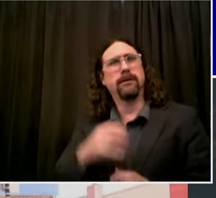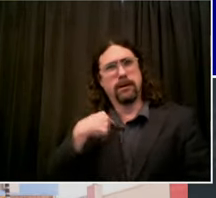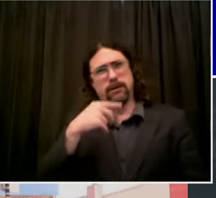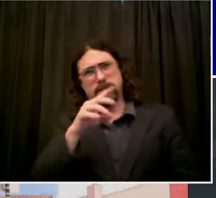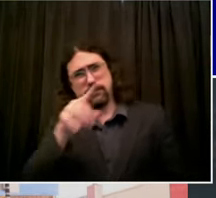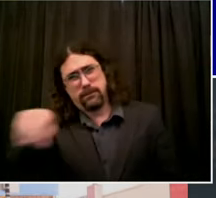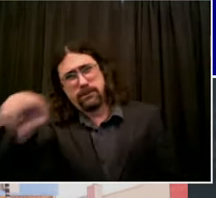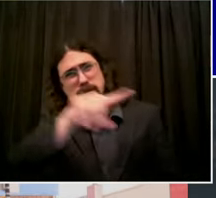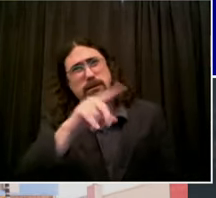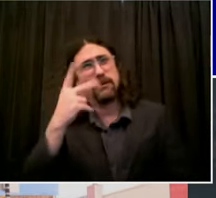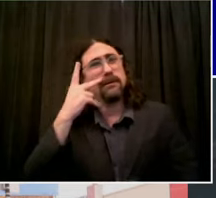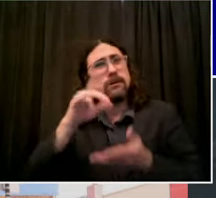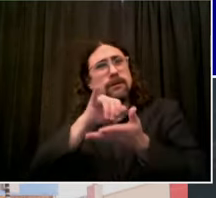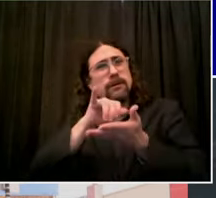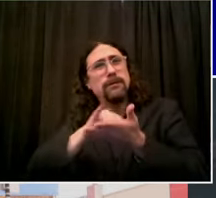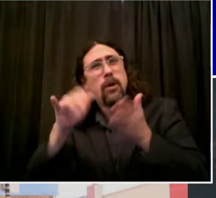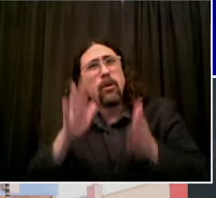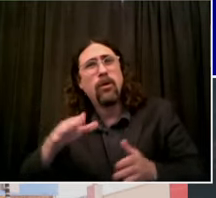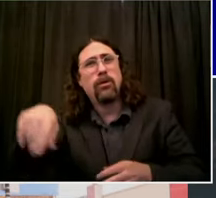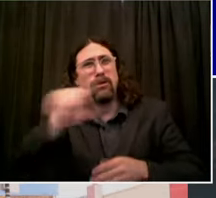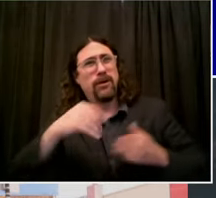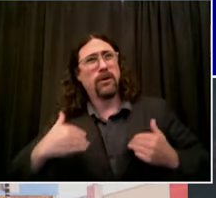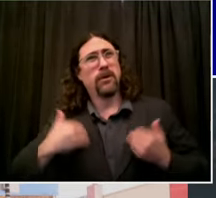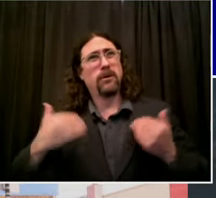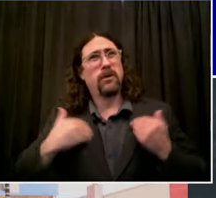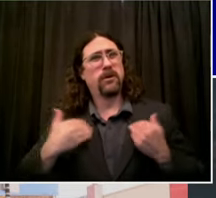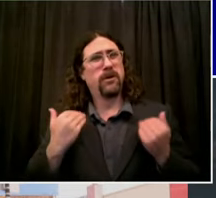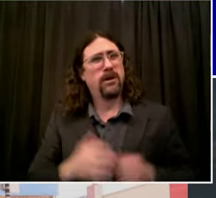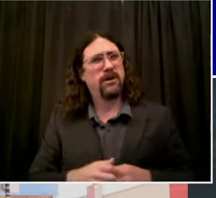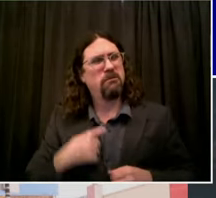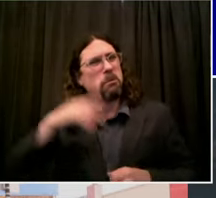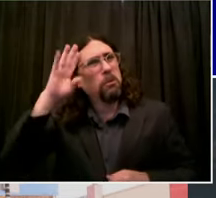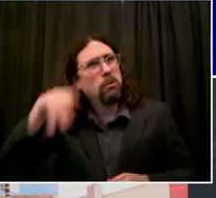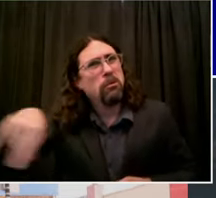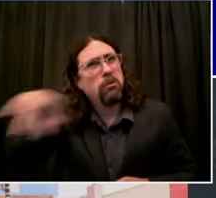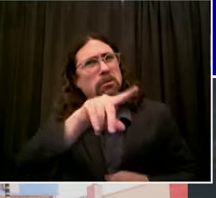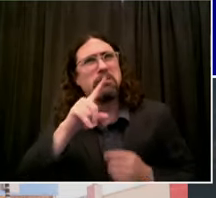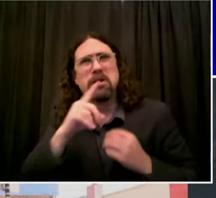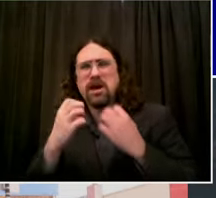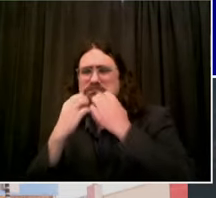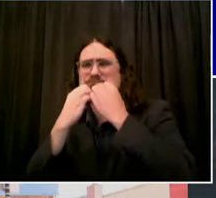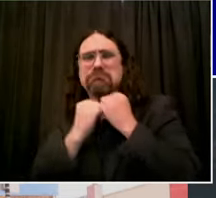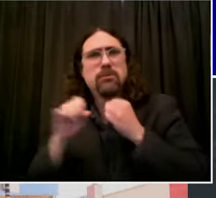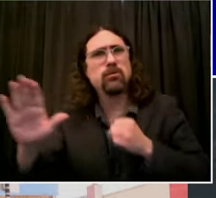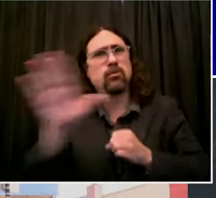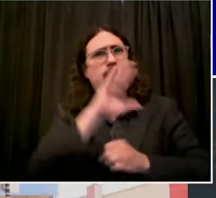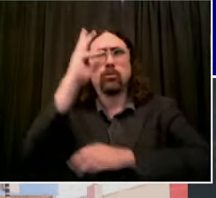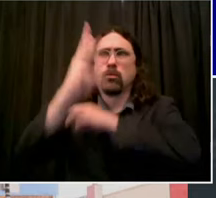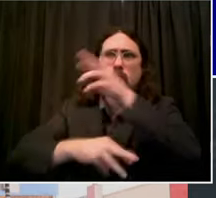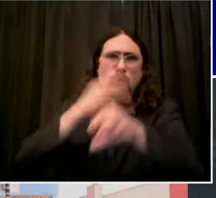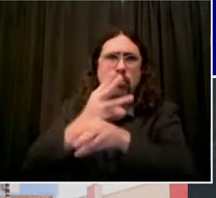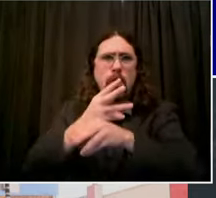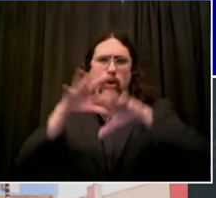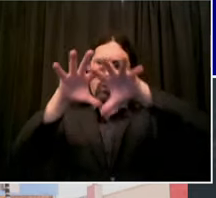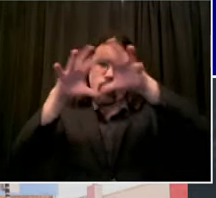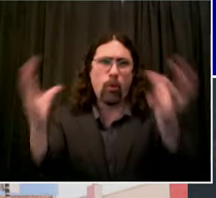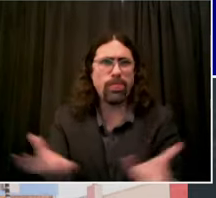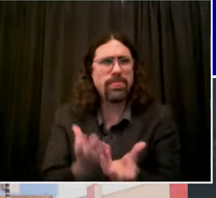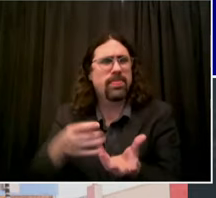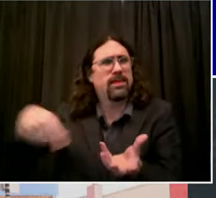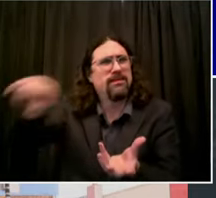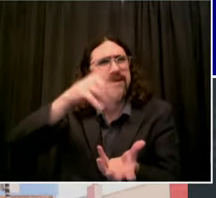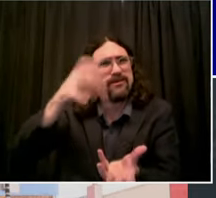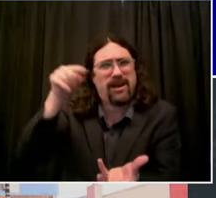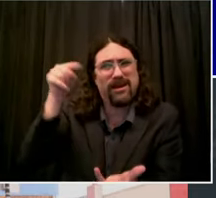you. Thank you to these young people in the Bronx who wanted to create something positive even in the midst of